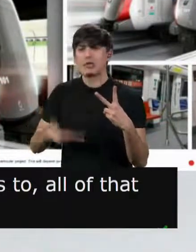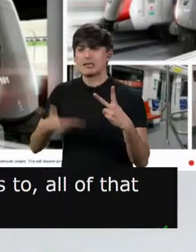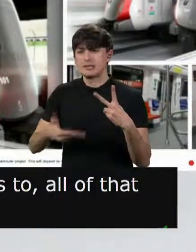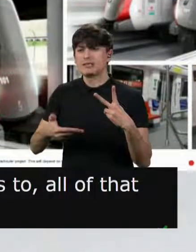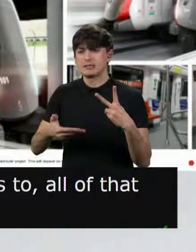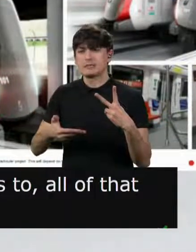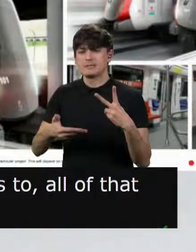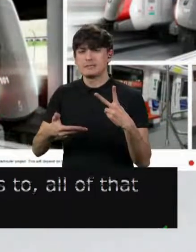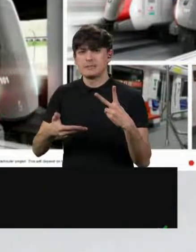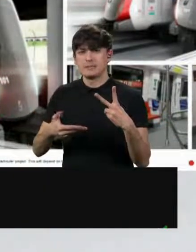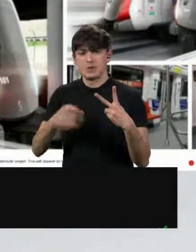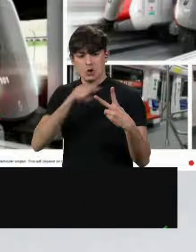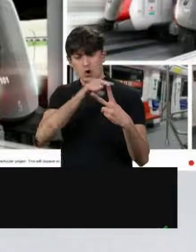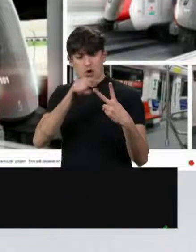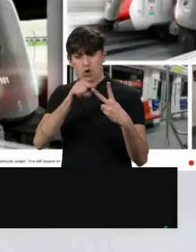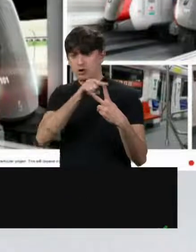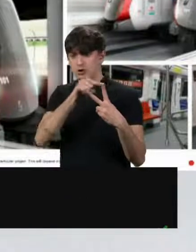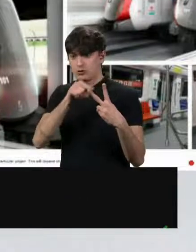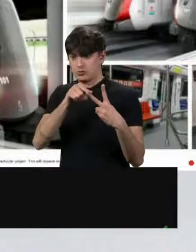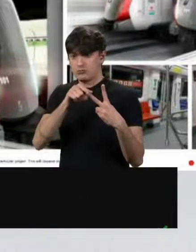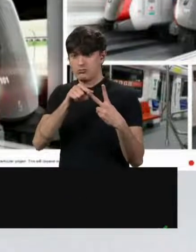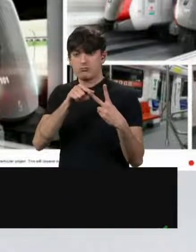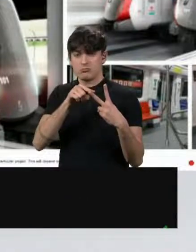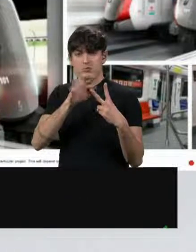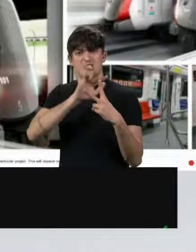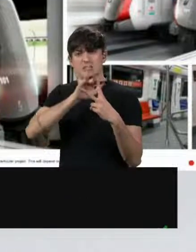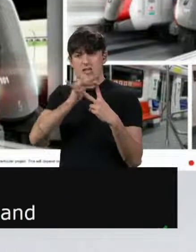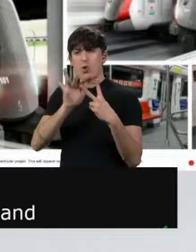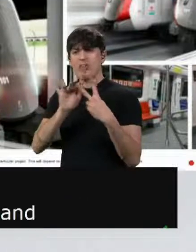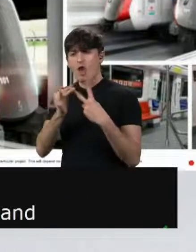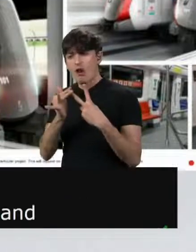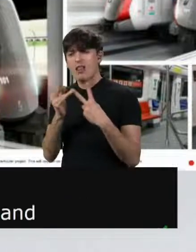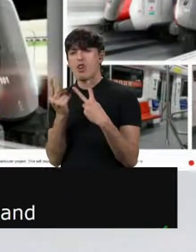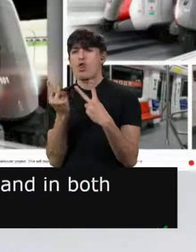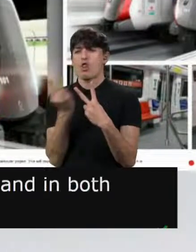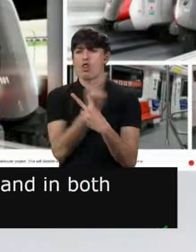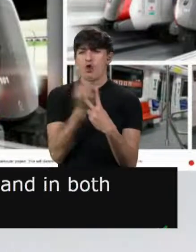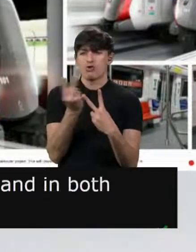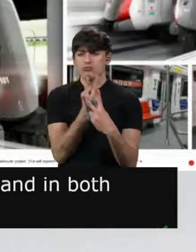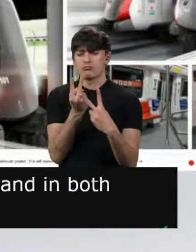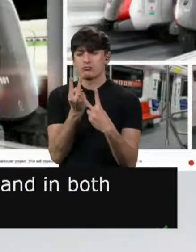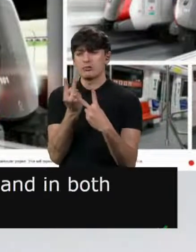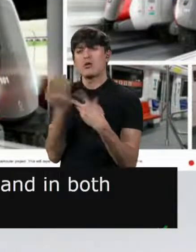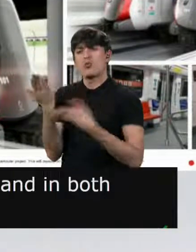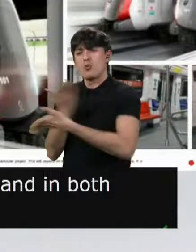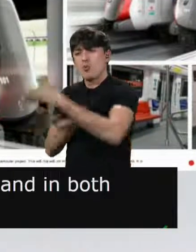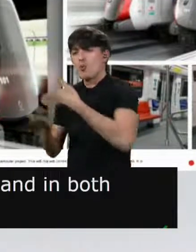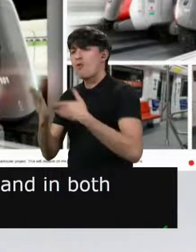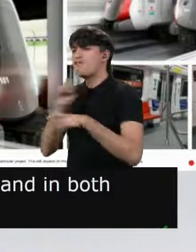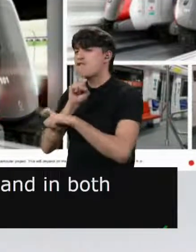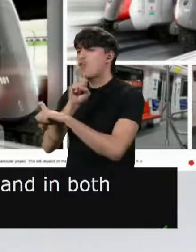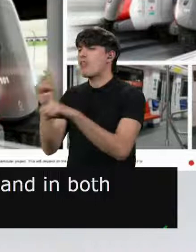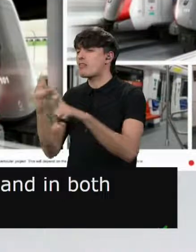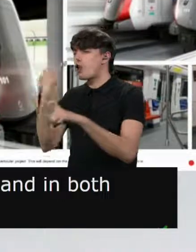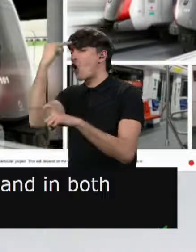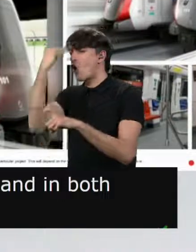for us right now, and in both cases we've worked with the ONCE Foundation, and we